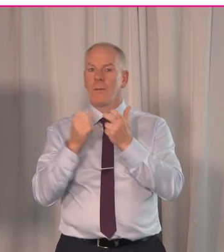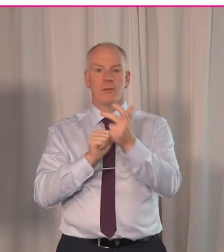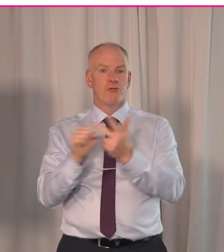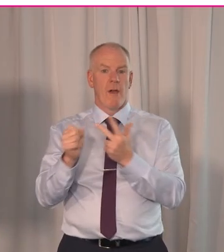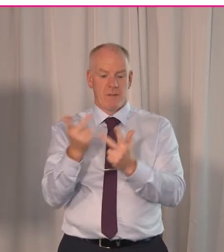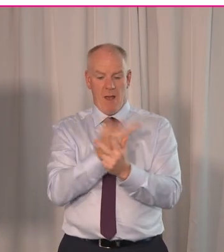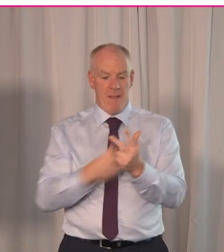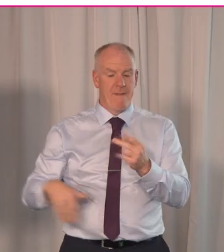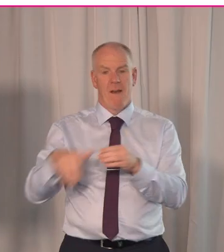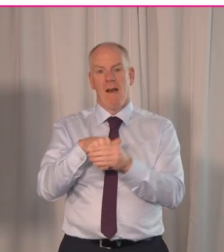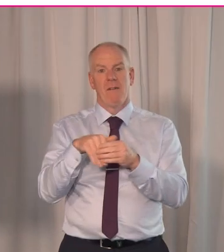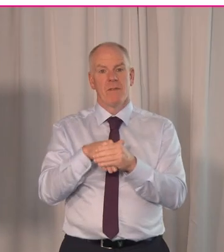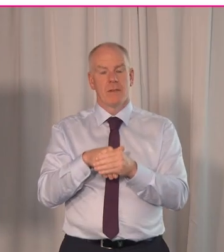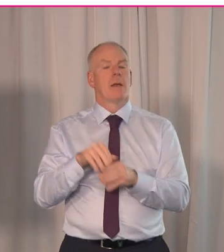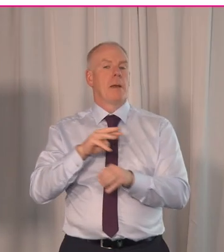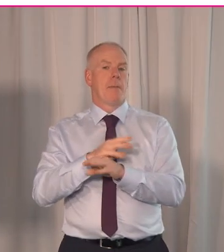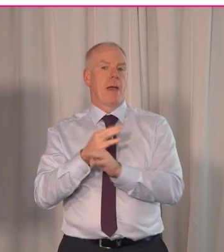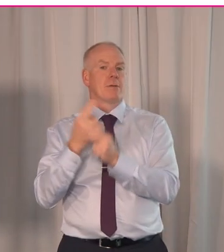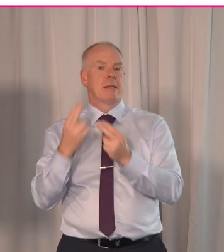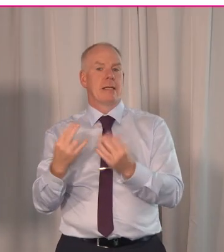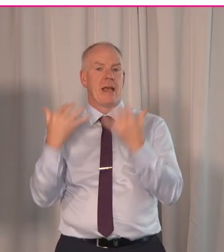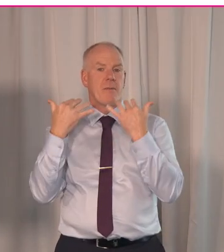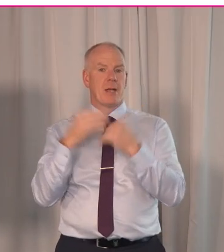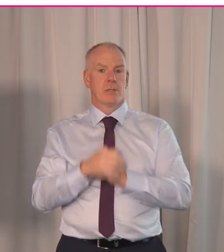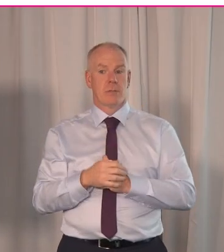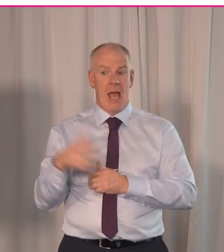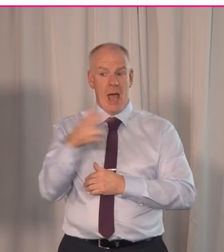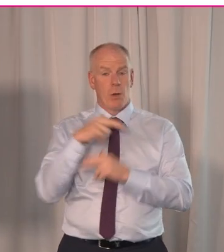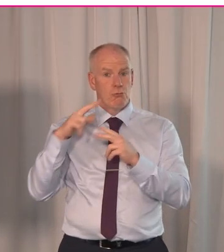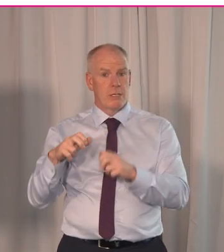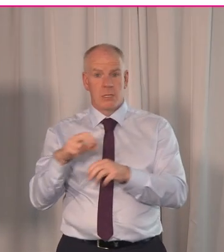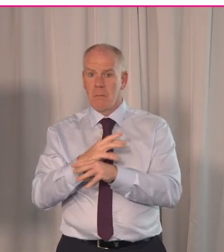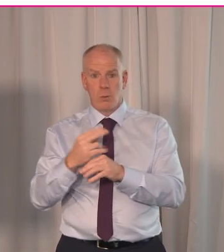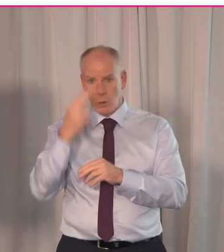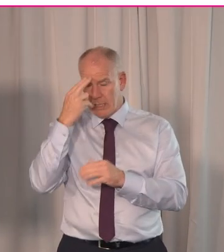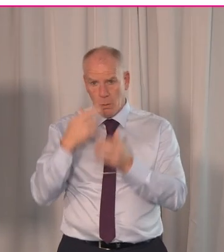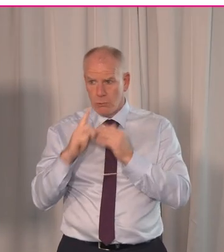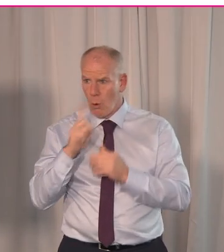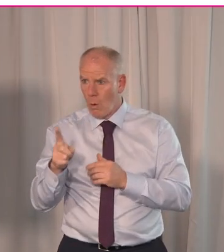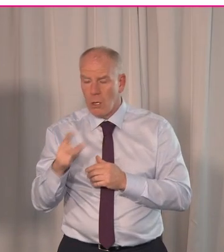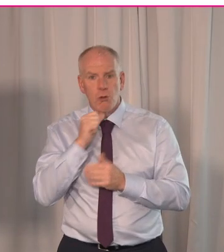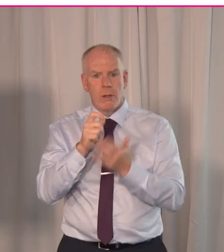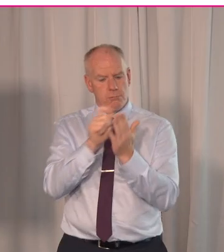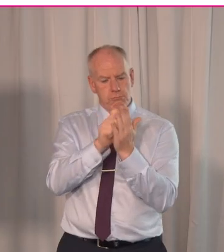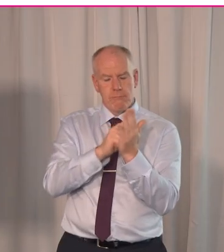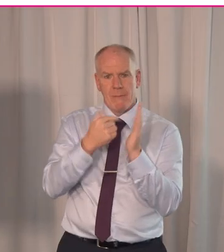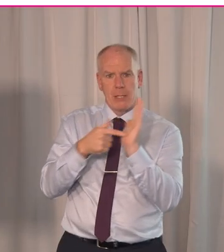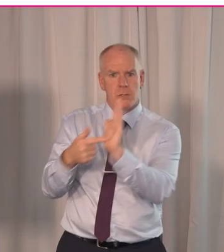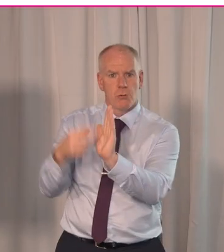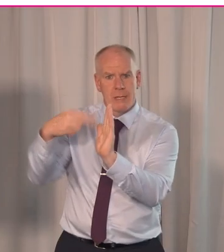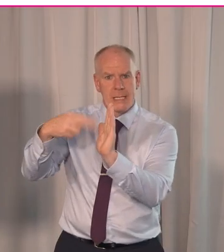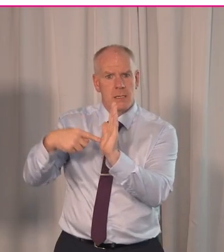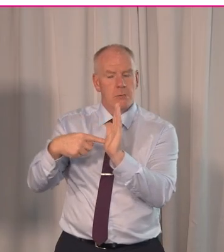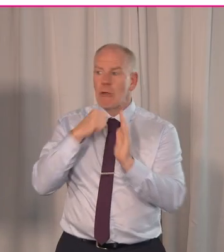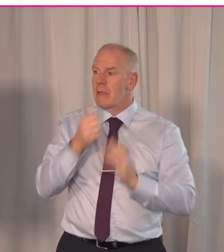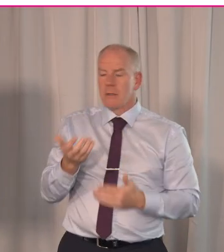information. In our study, a lot of parents didn't understand what they had been told or hadn't been given written information. And a lot of parents were